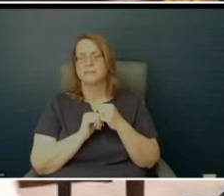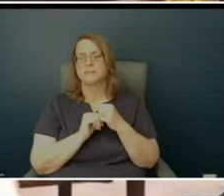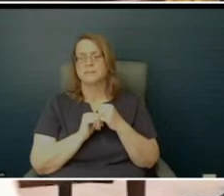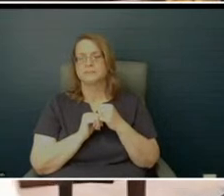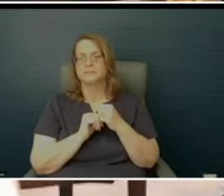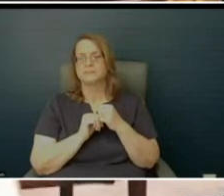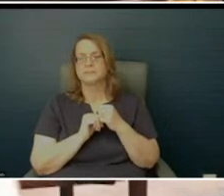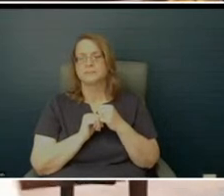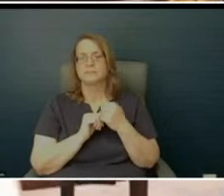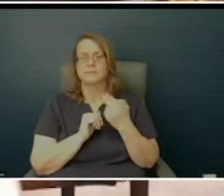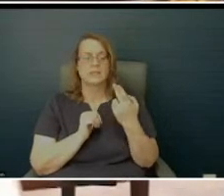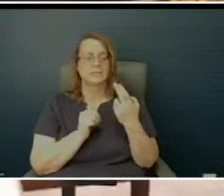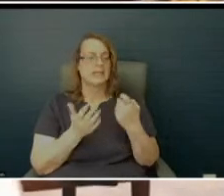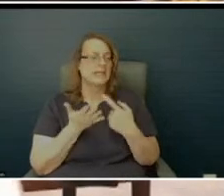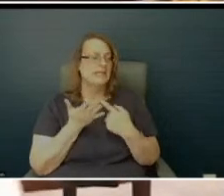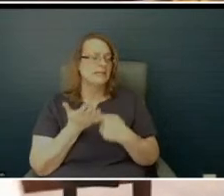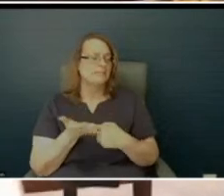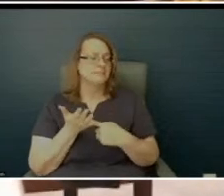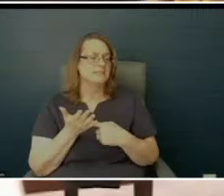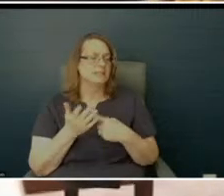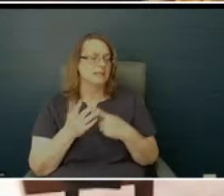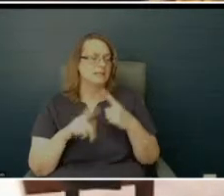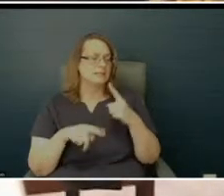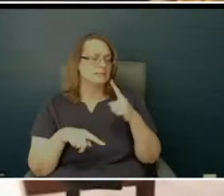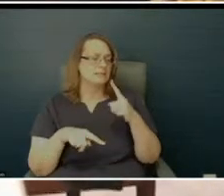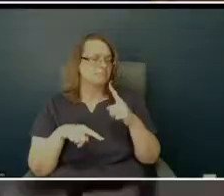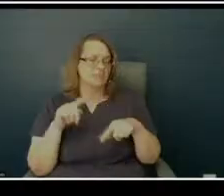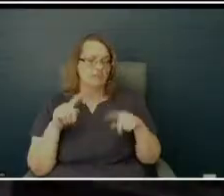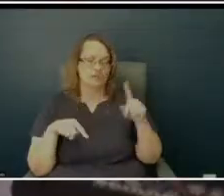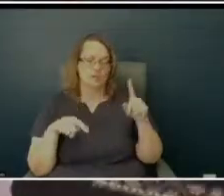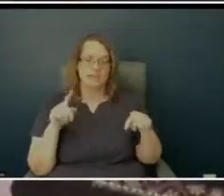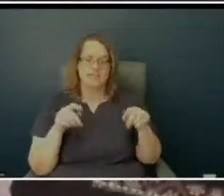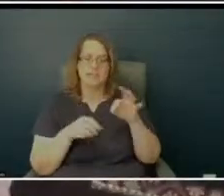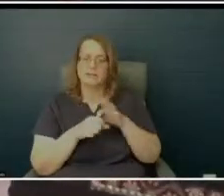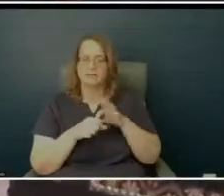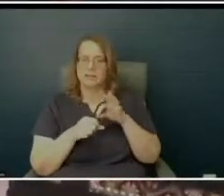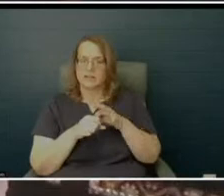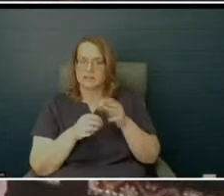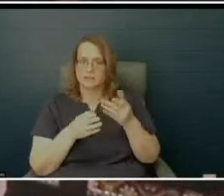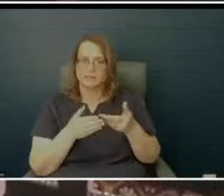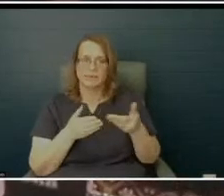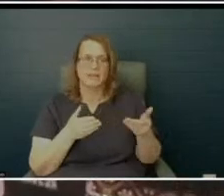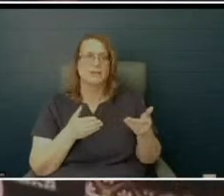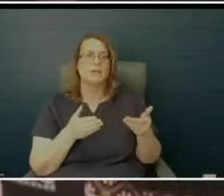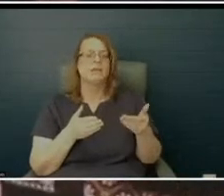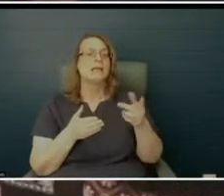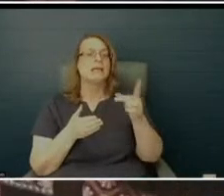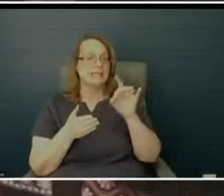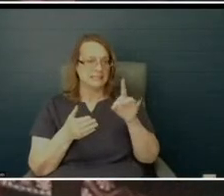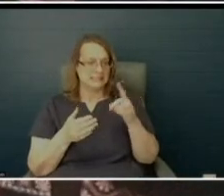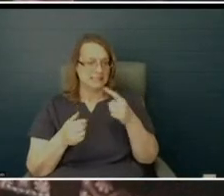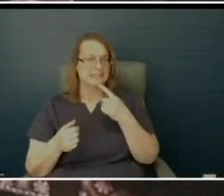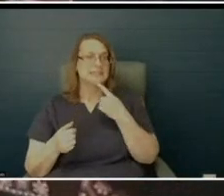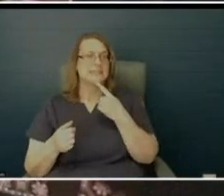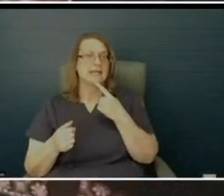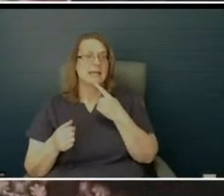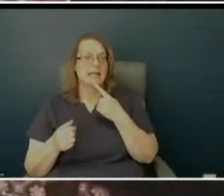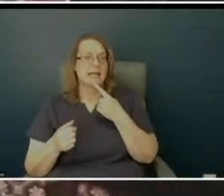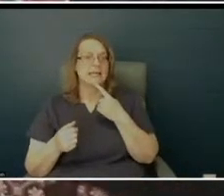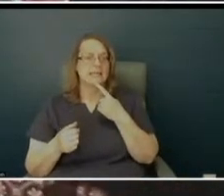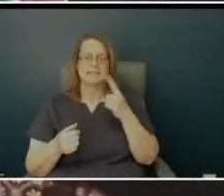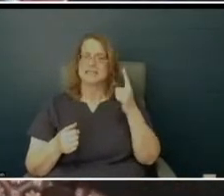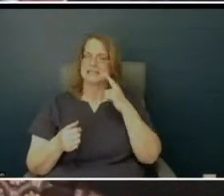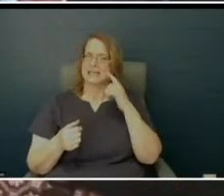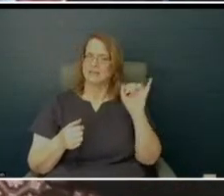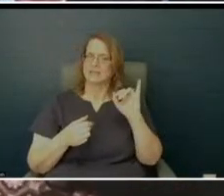He discussed a variety of election matters. He did say, "This sounds like the kind of thing